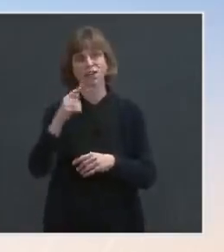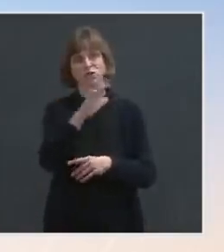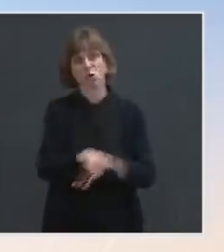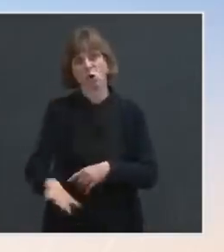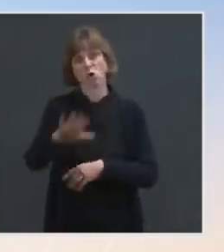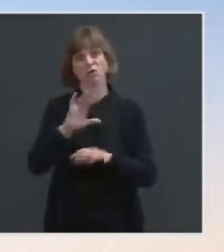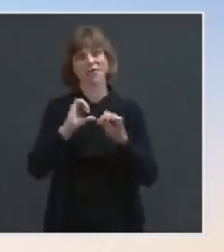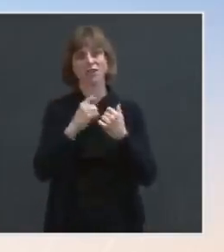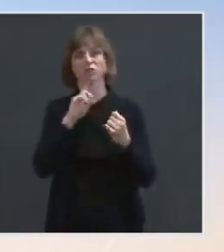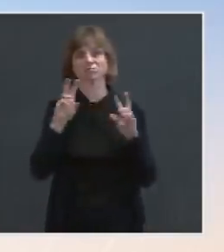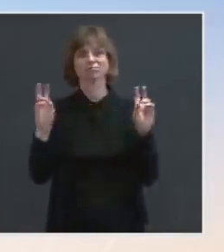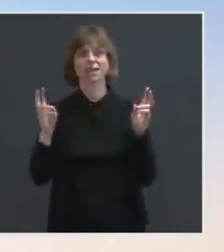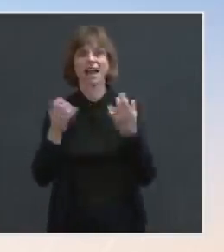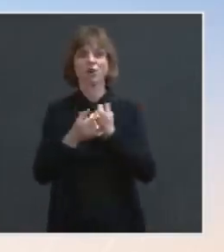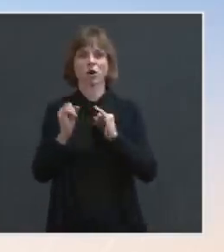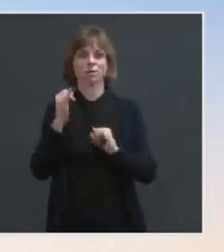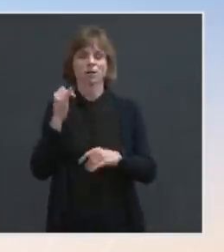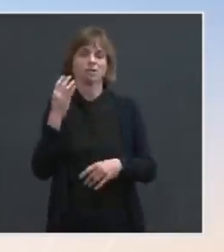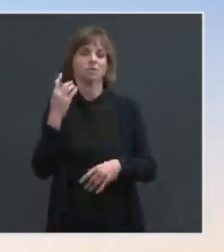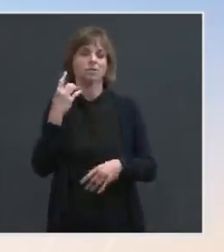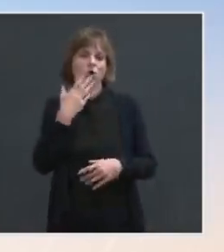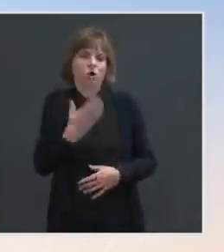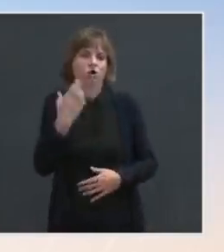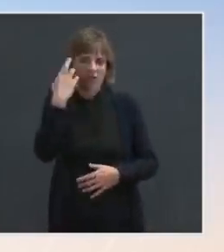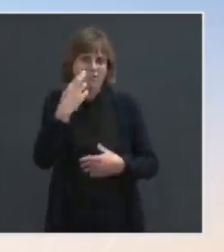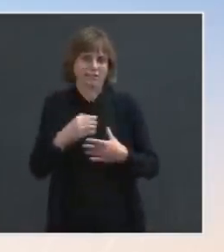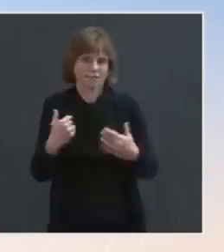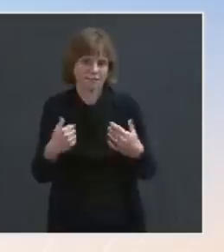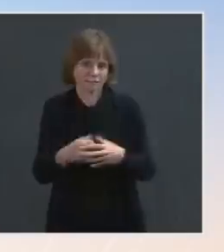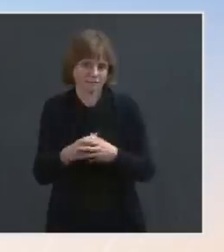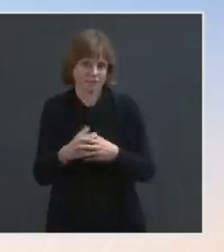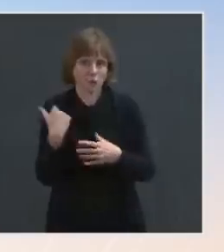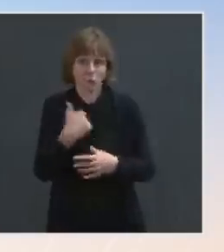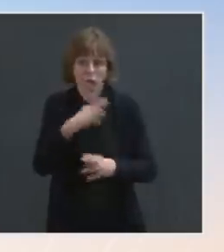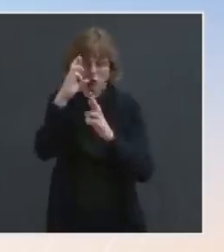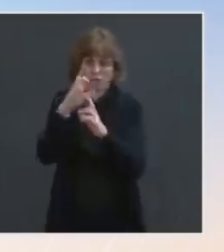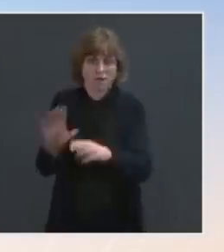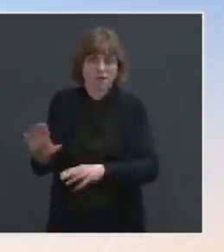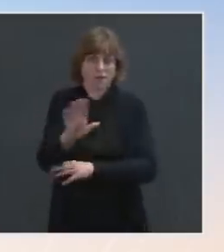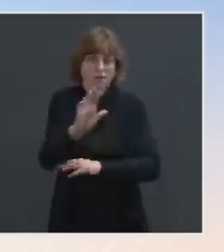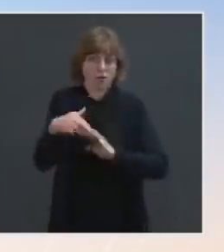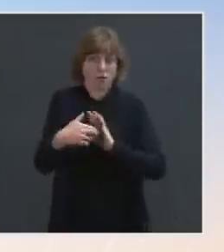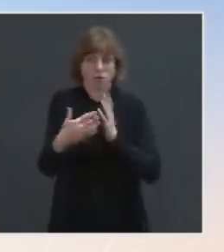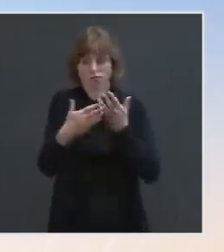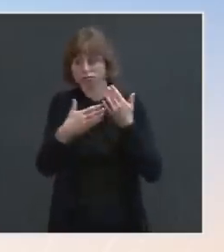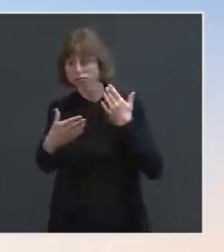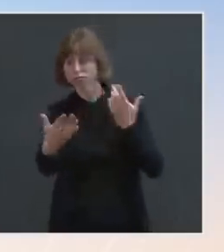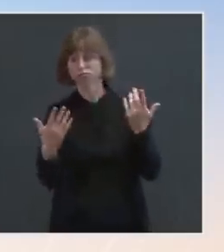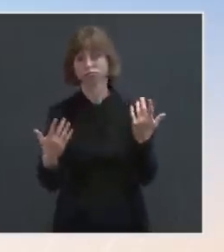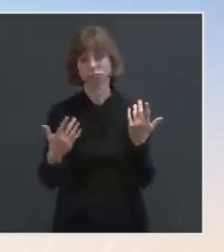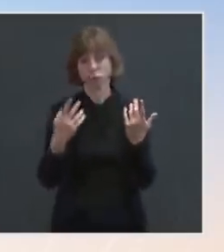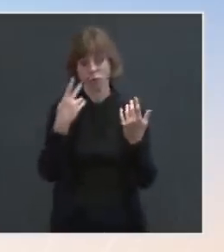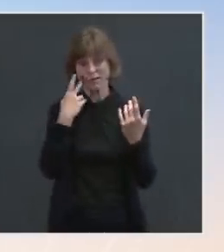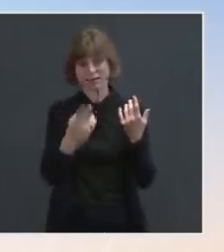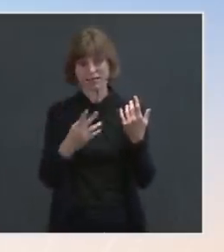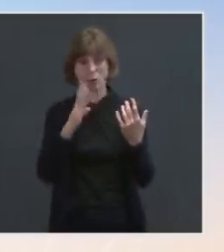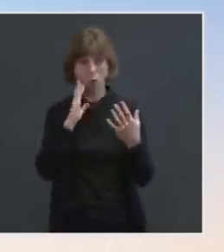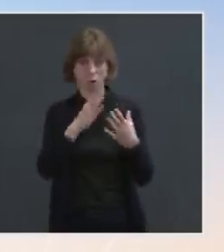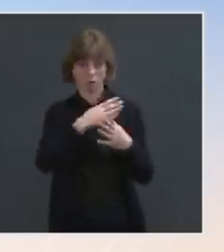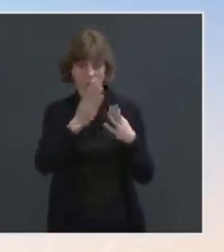for a reason, and we certainly respect their role in moving forward or seeing those investigations through as they see